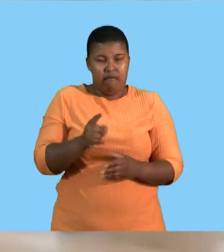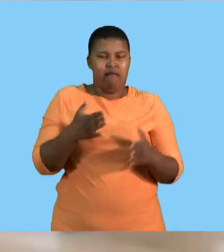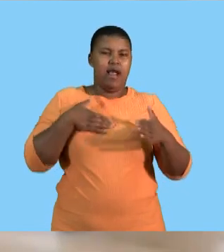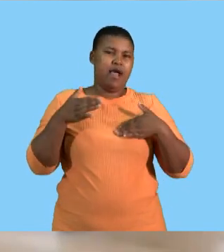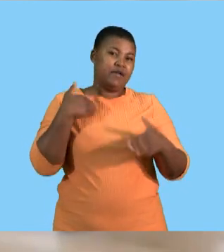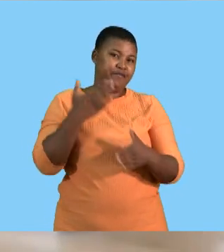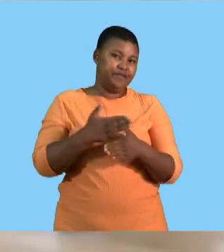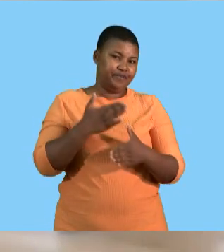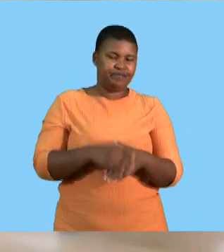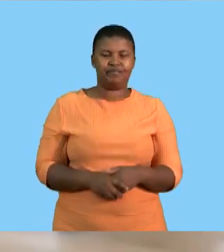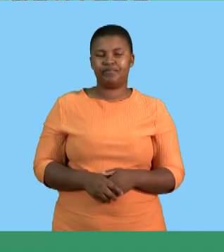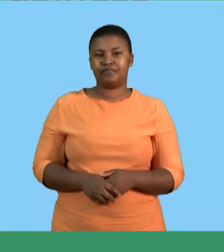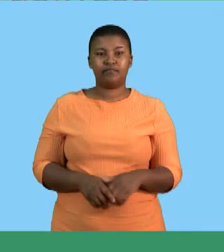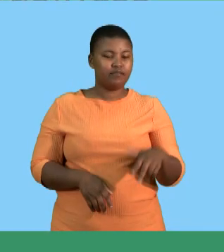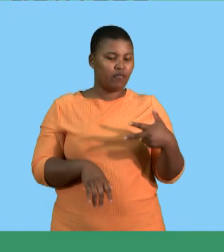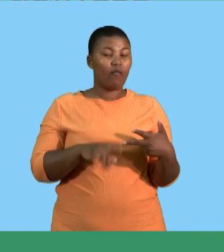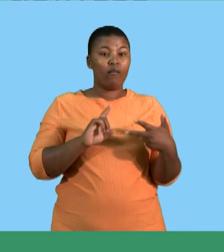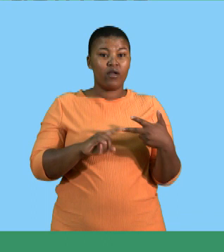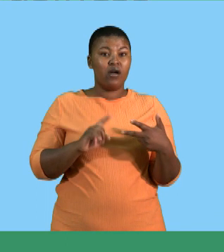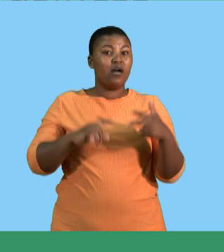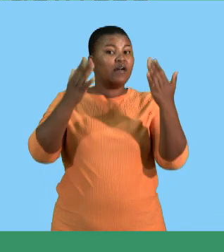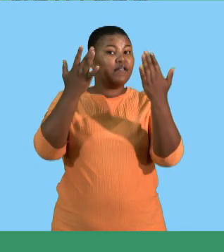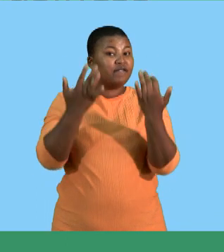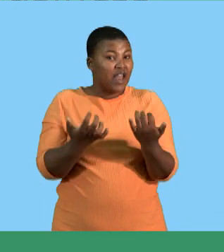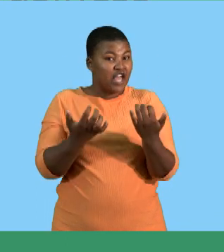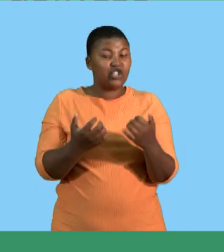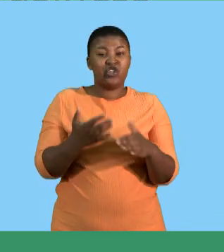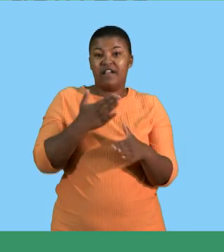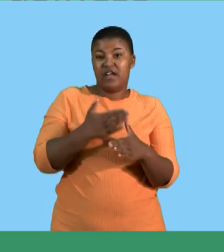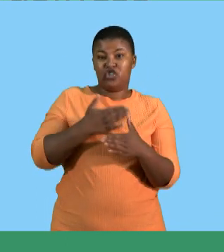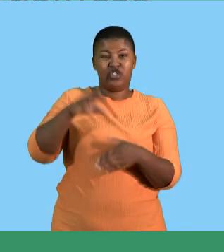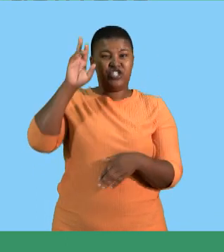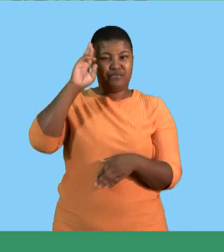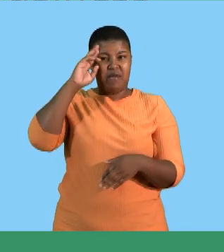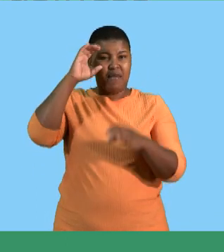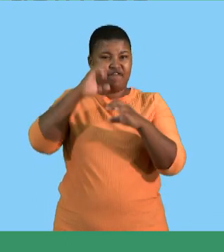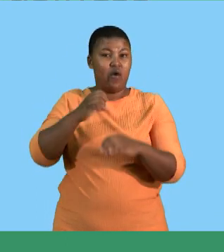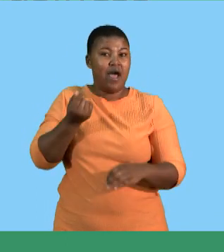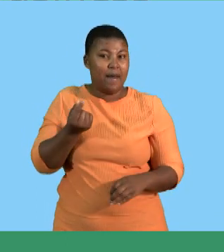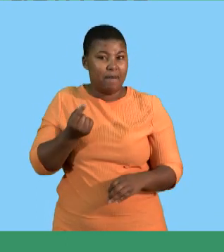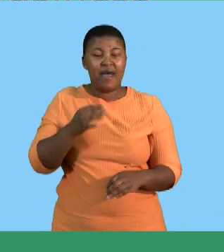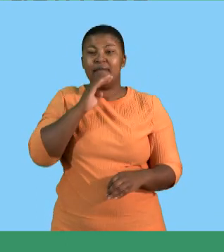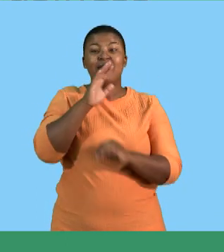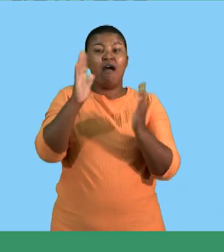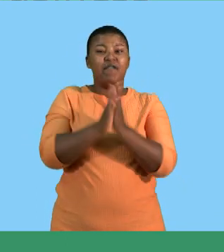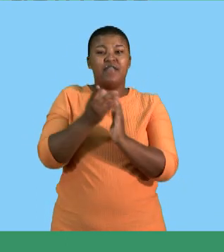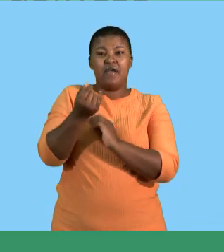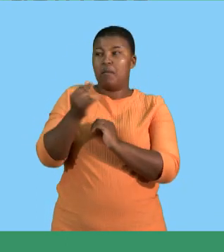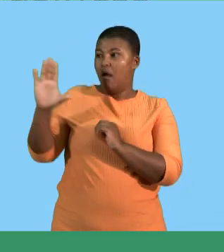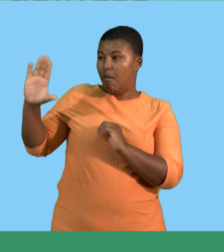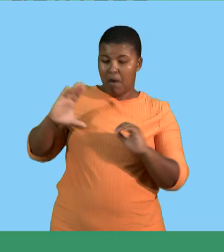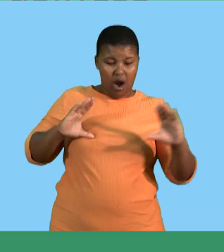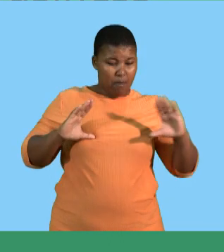etc. Our financial function, remember finances refer to money, and they will then manage all our